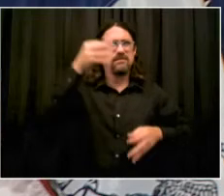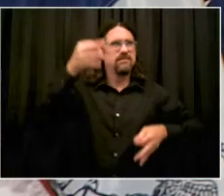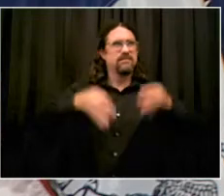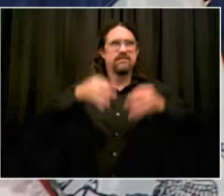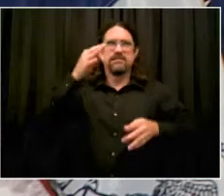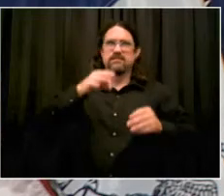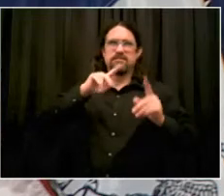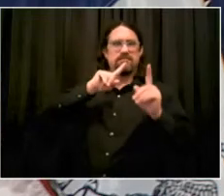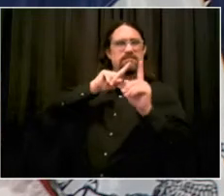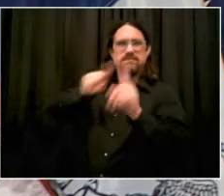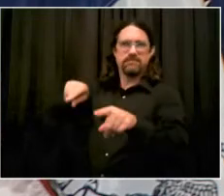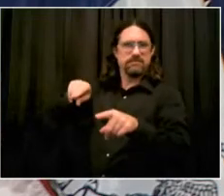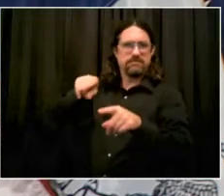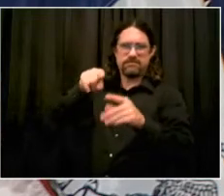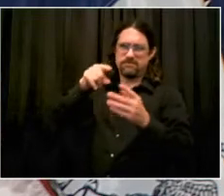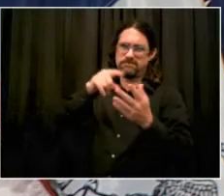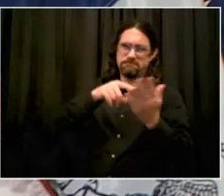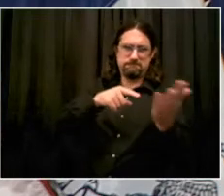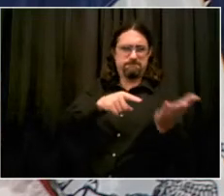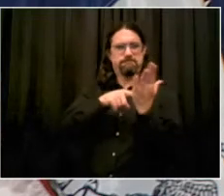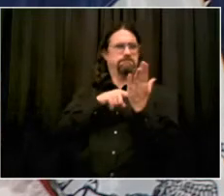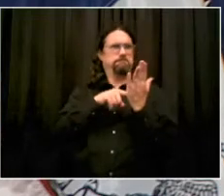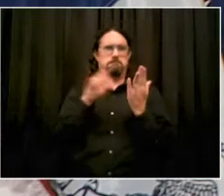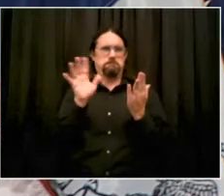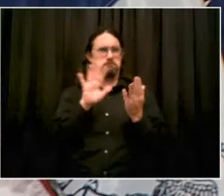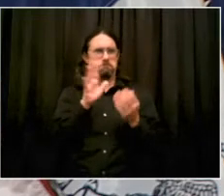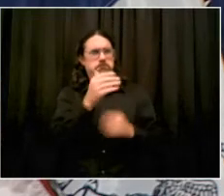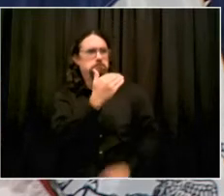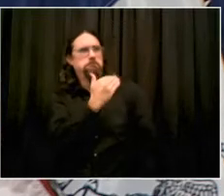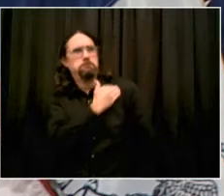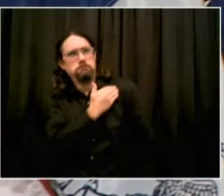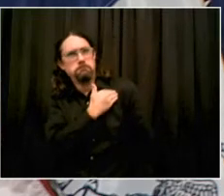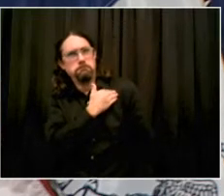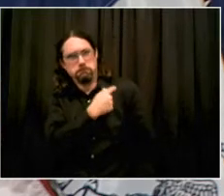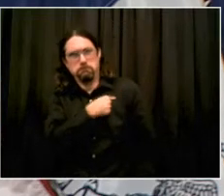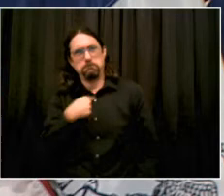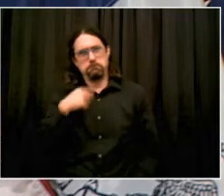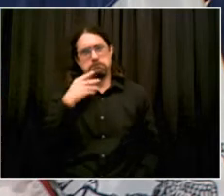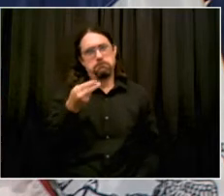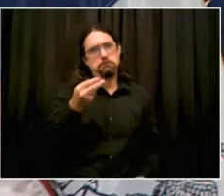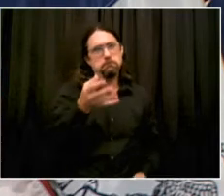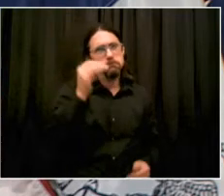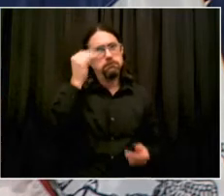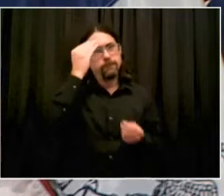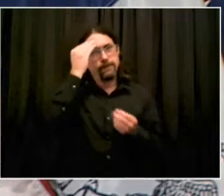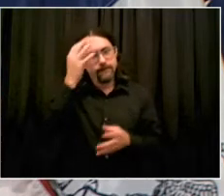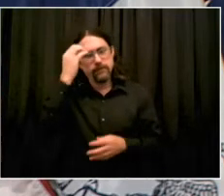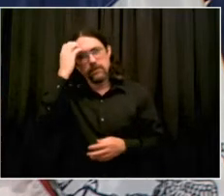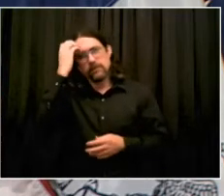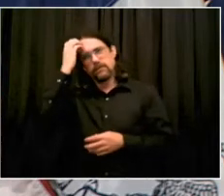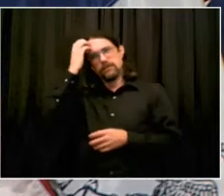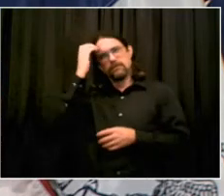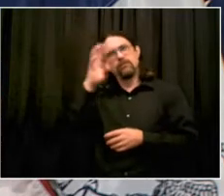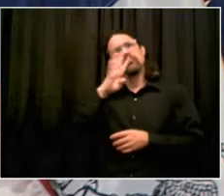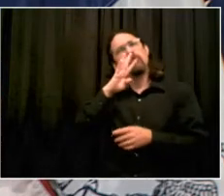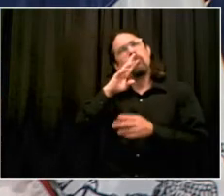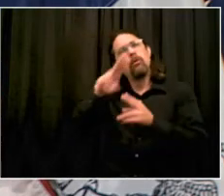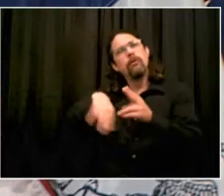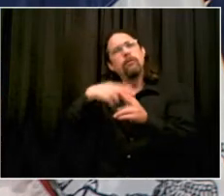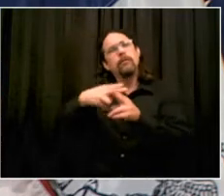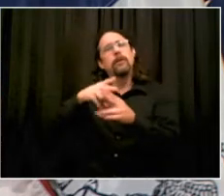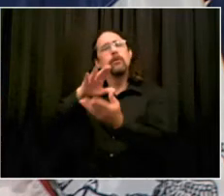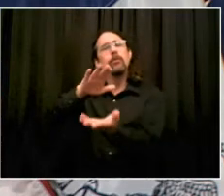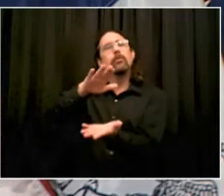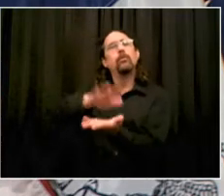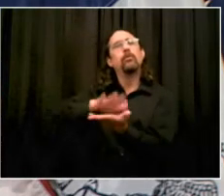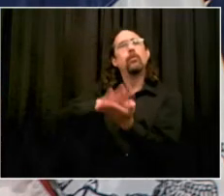of the pandemic. The Chancellor and I were pretty honest about the fact that it was a really imperfect situation. and none